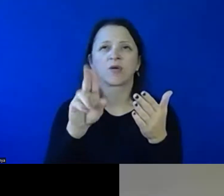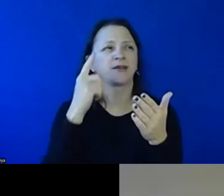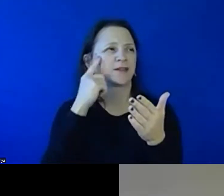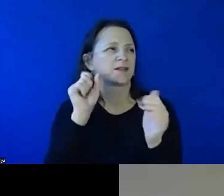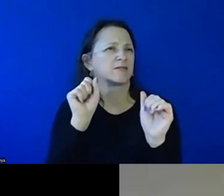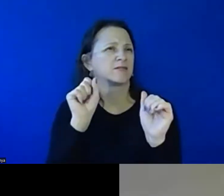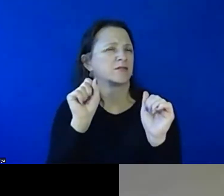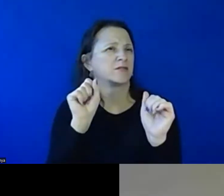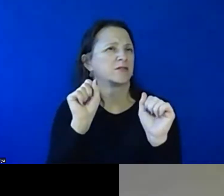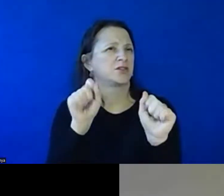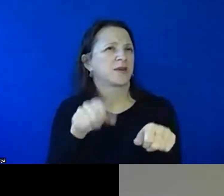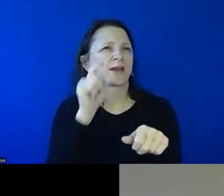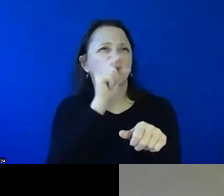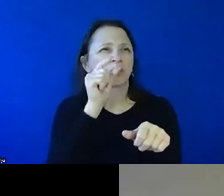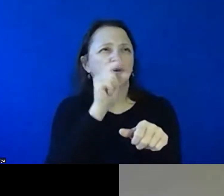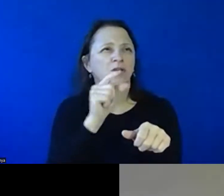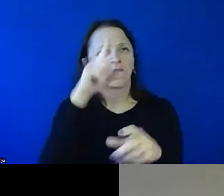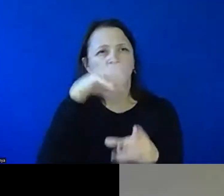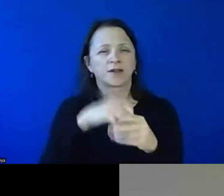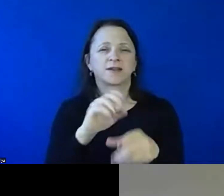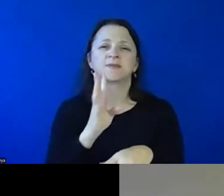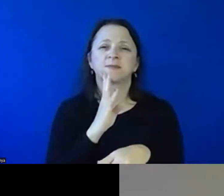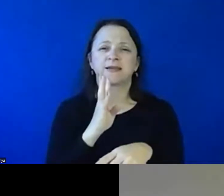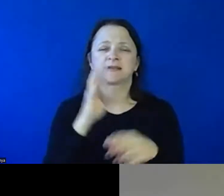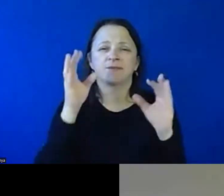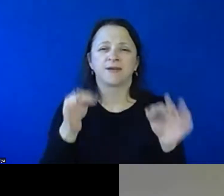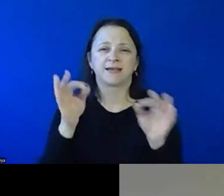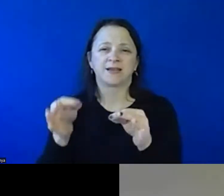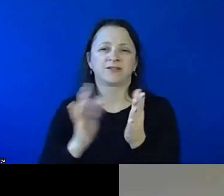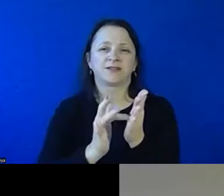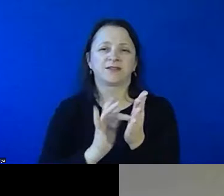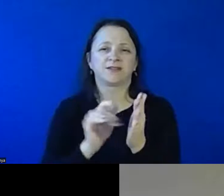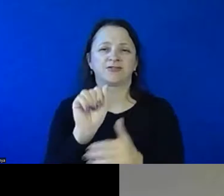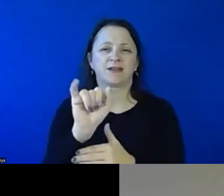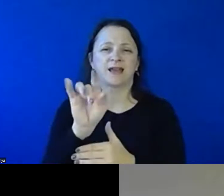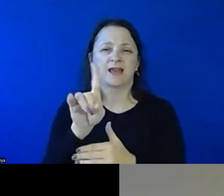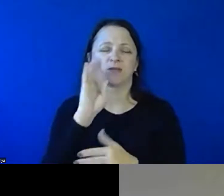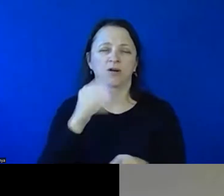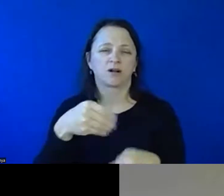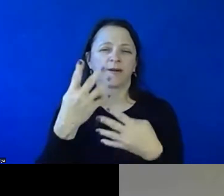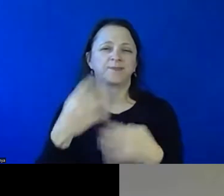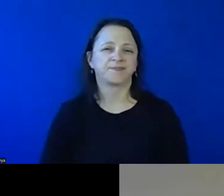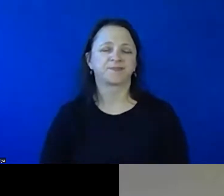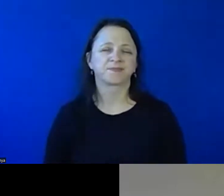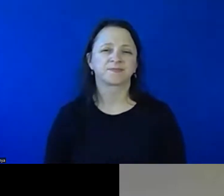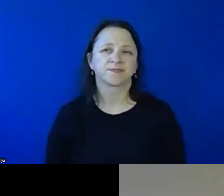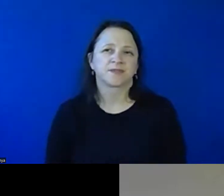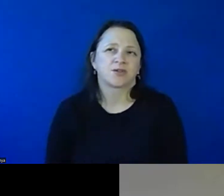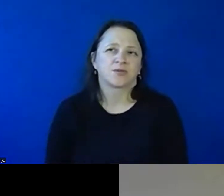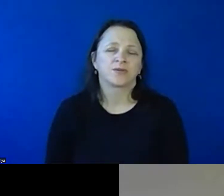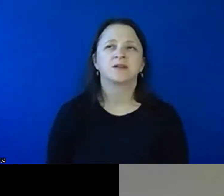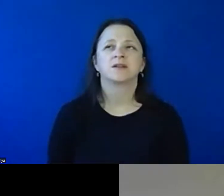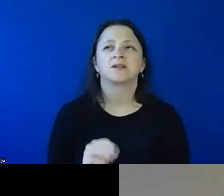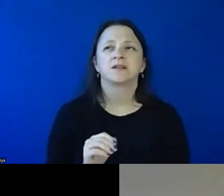just Google Autism Speaks medication decision aid and it will come up. And